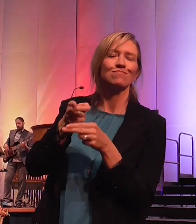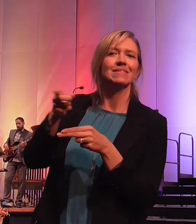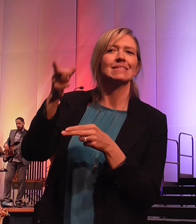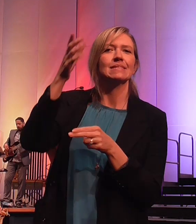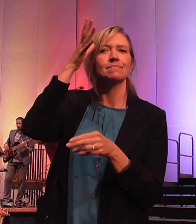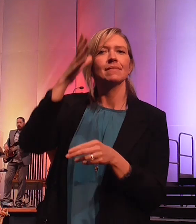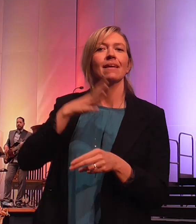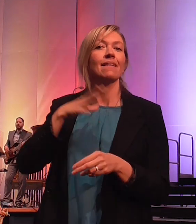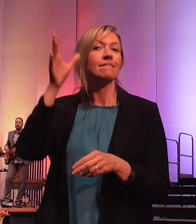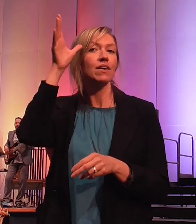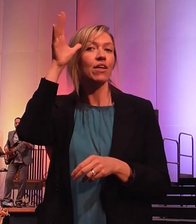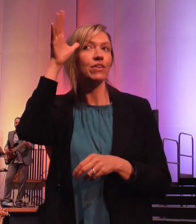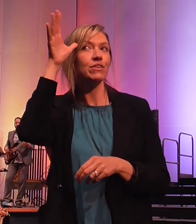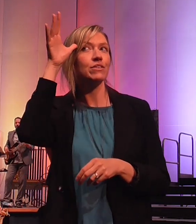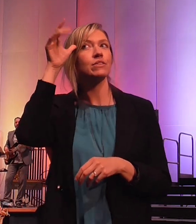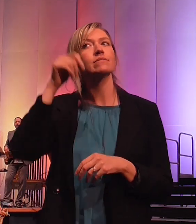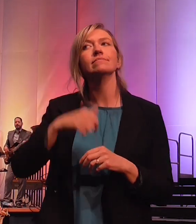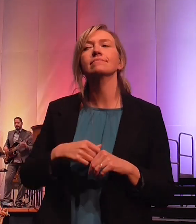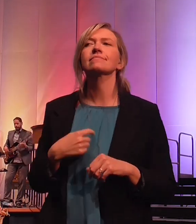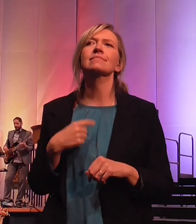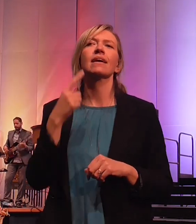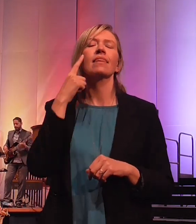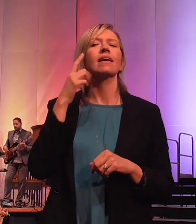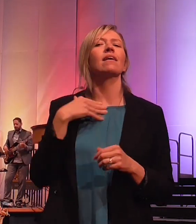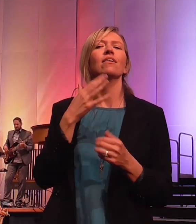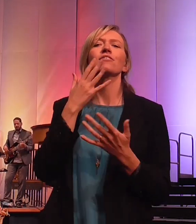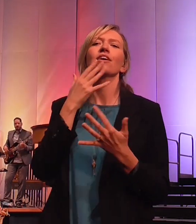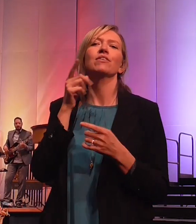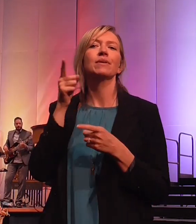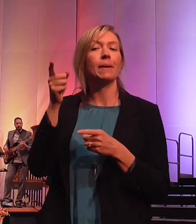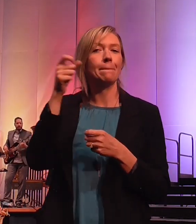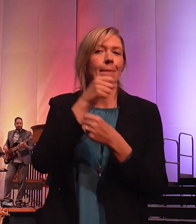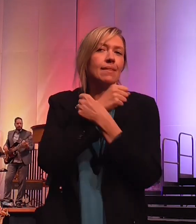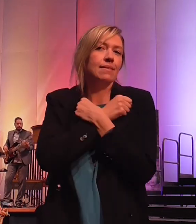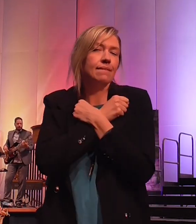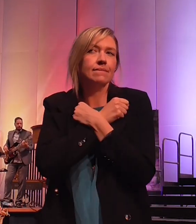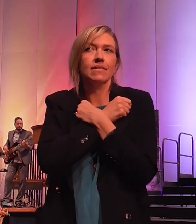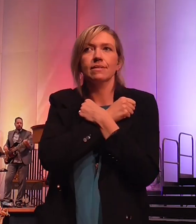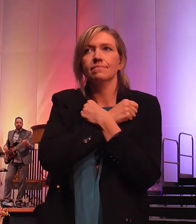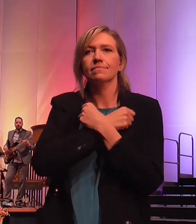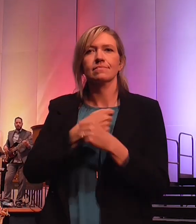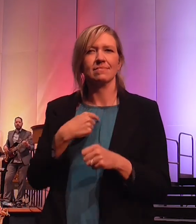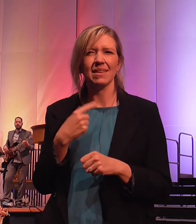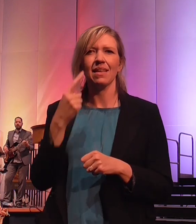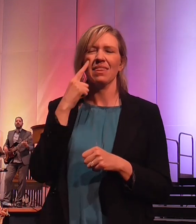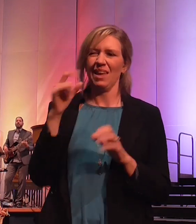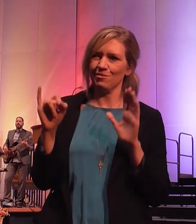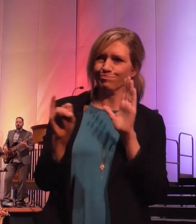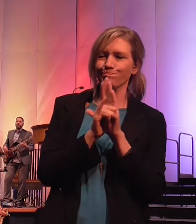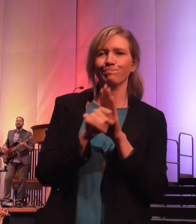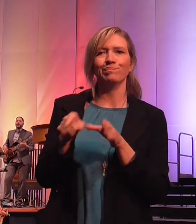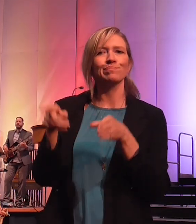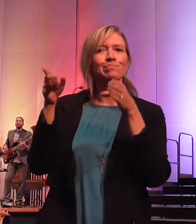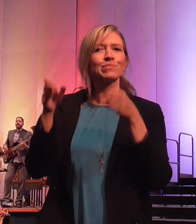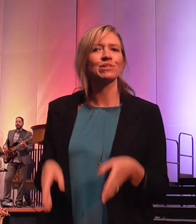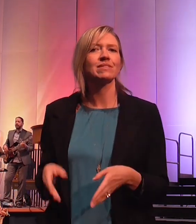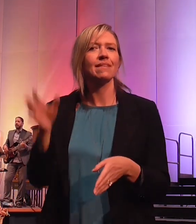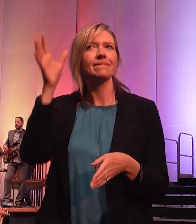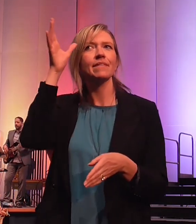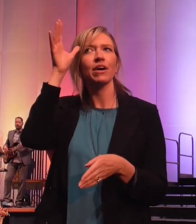father. Color him father. I think I'll color him love. Color him love. I think I'll color